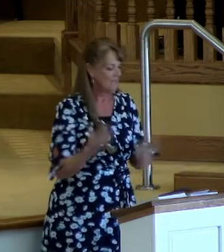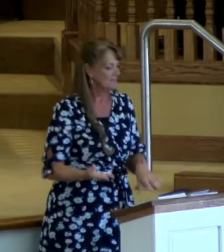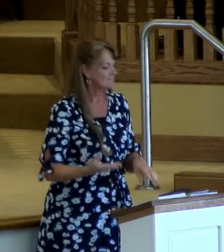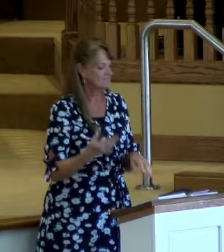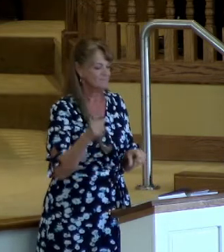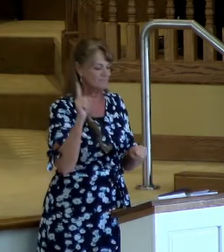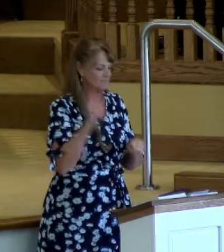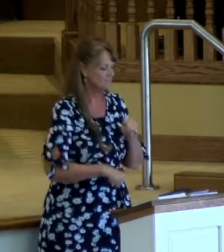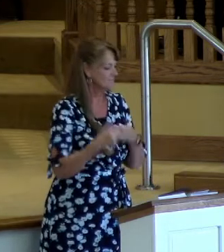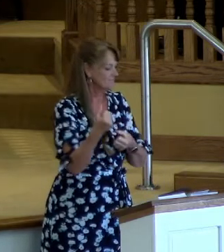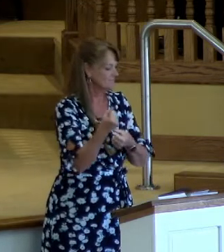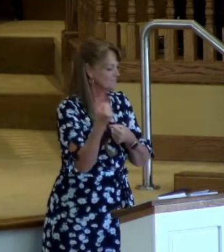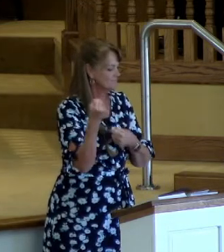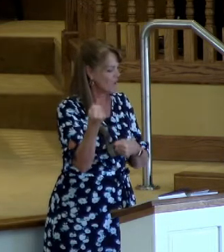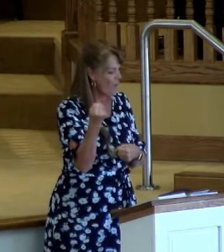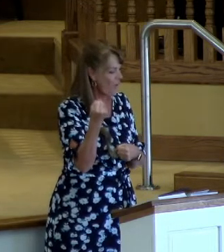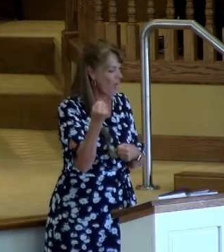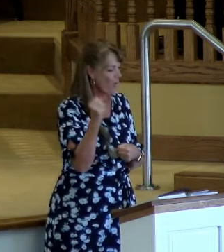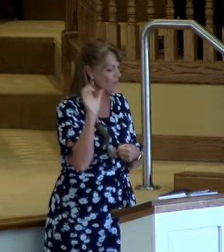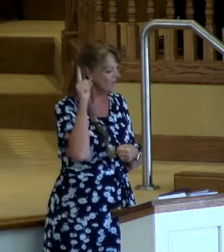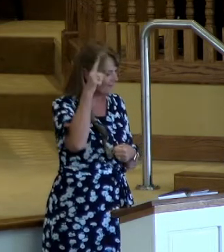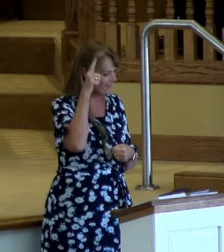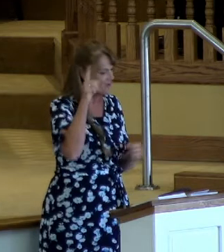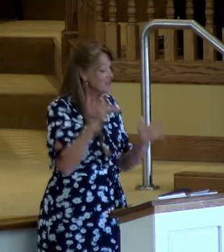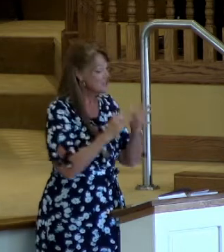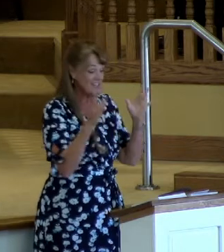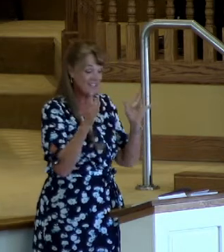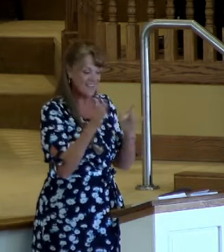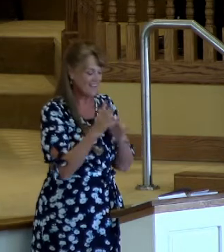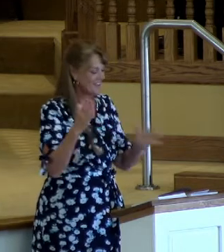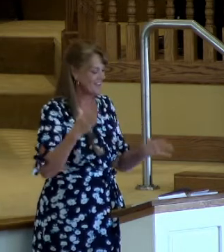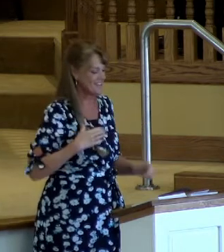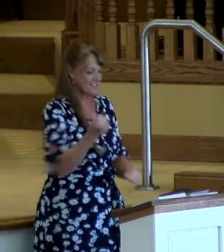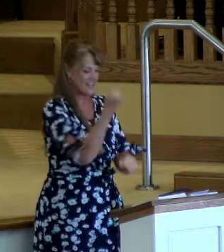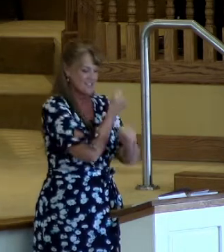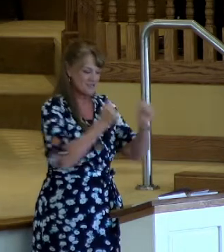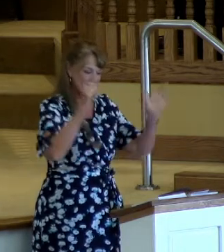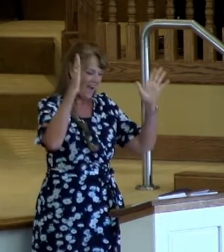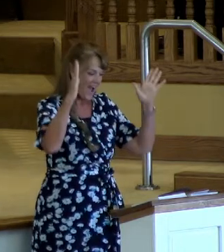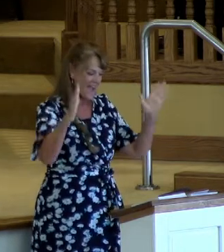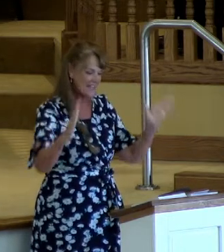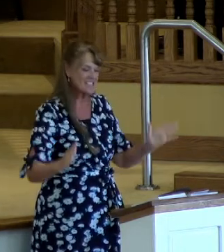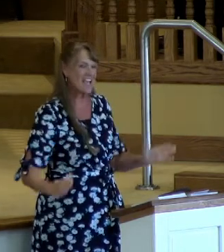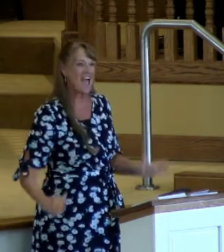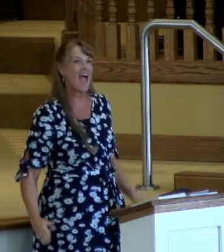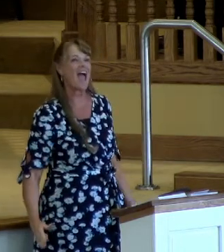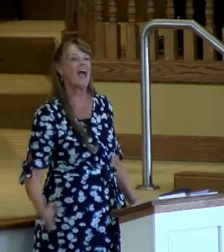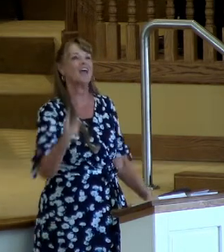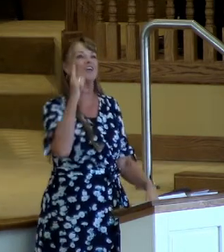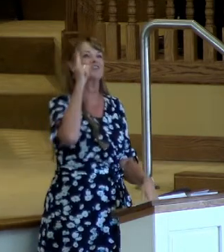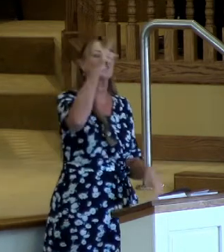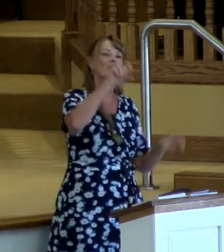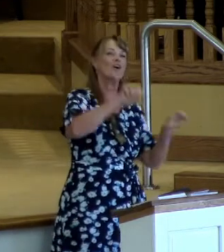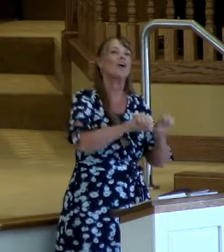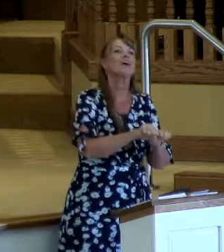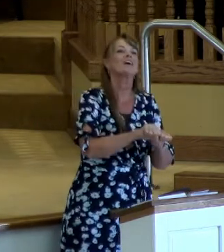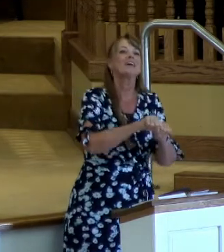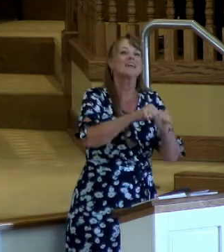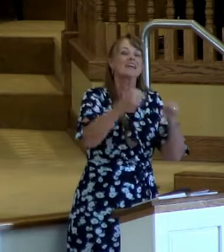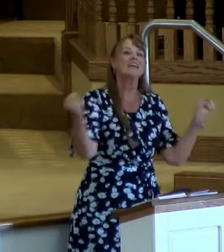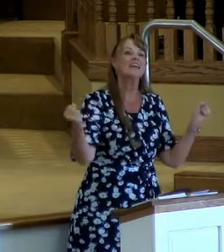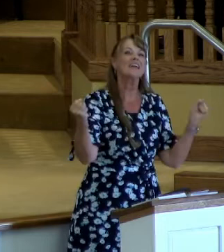Death cannot keep his prey, Jesus, my